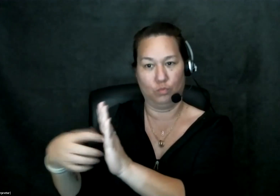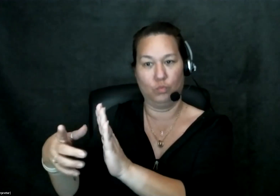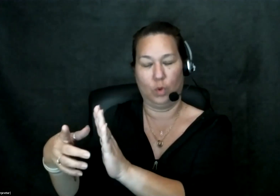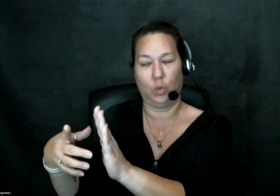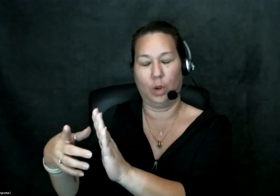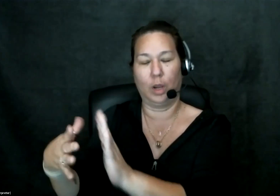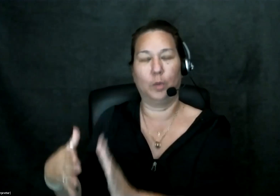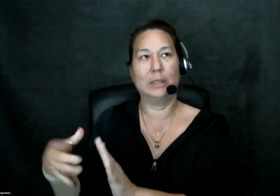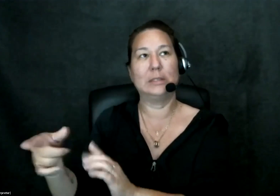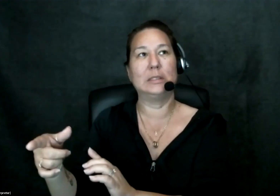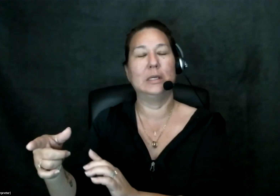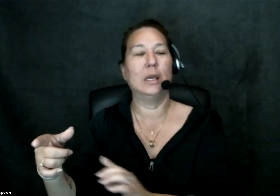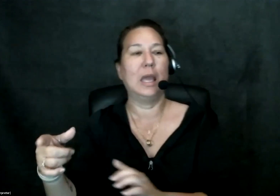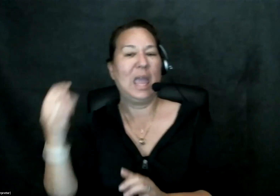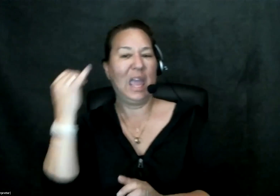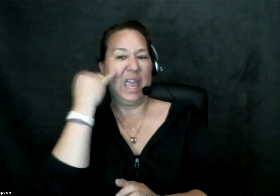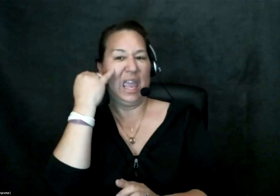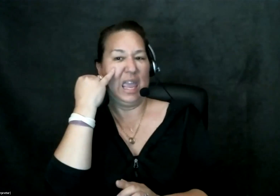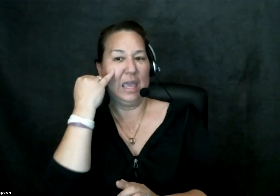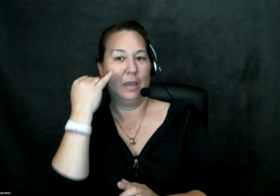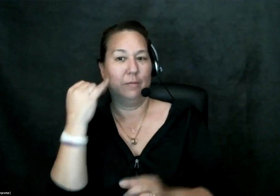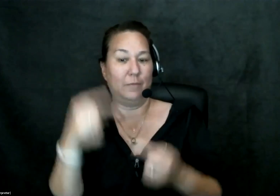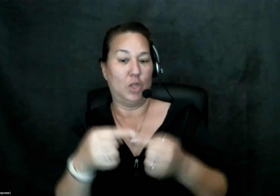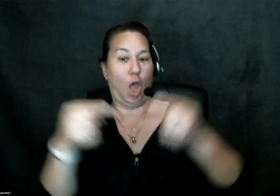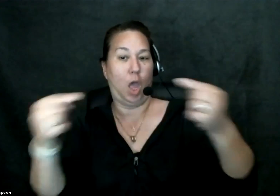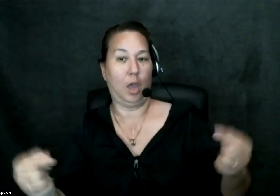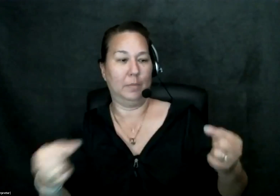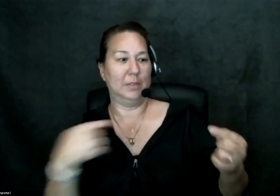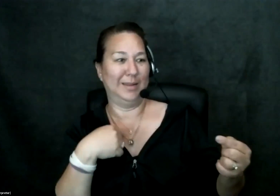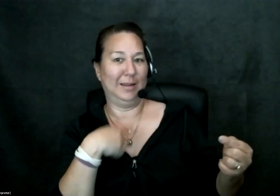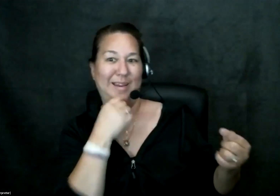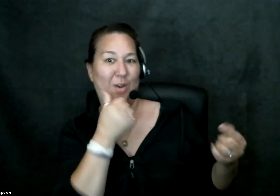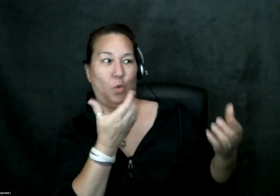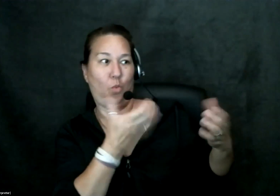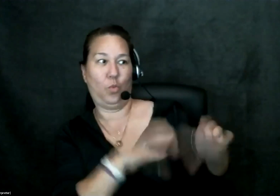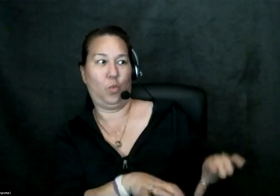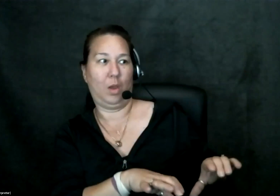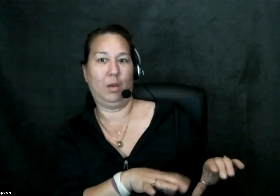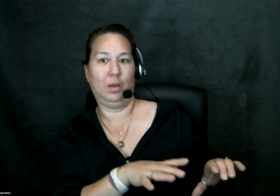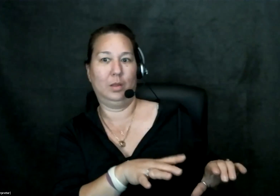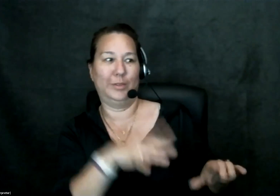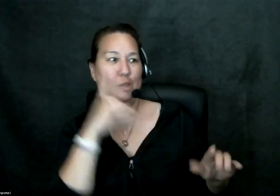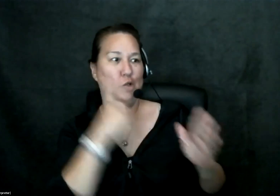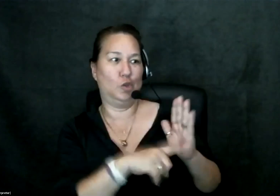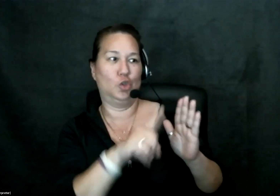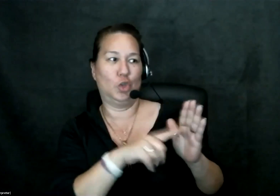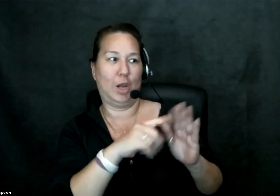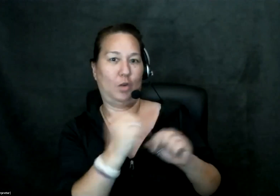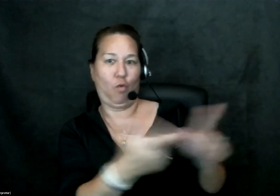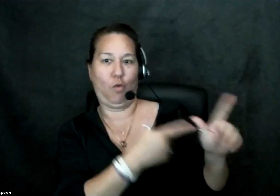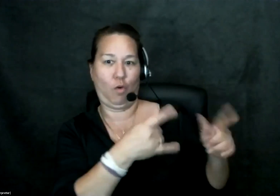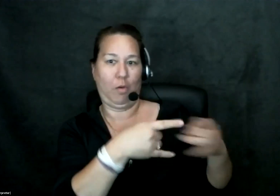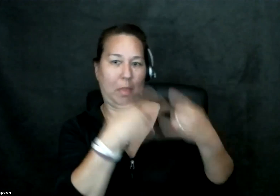it sounds to me is the opposite. If the hotel is being more